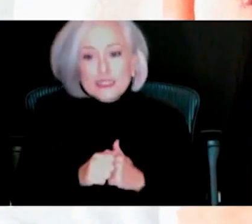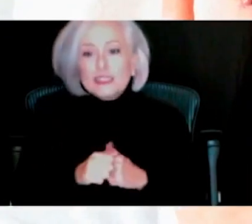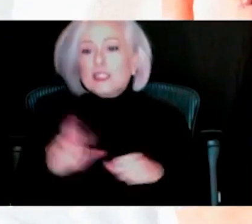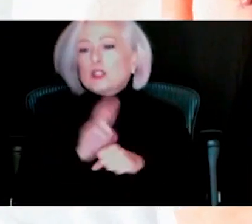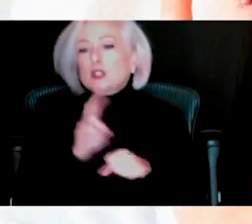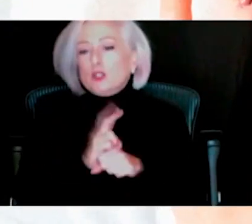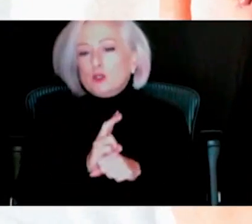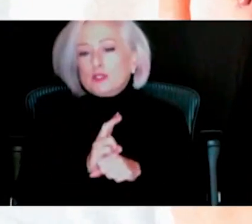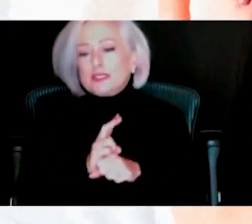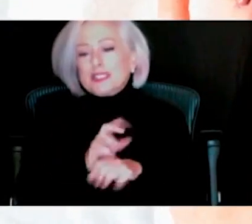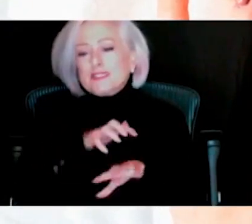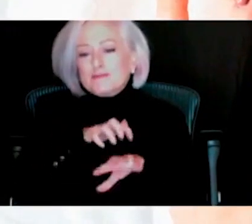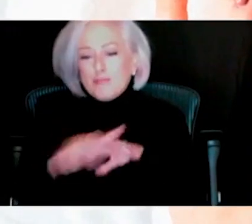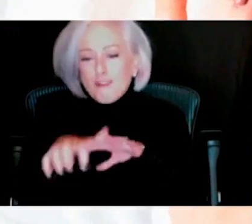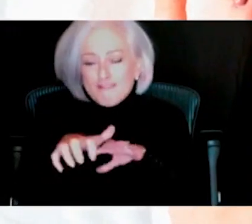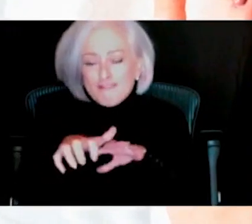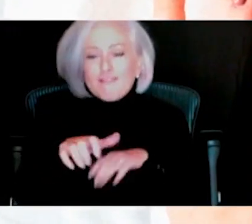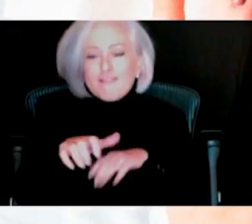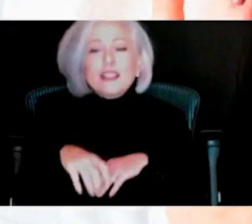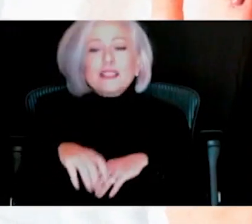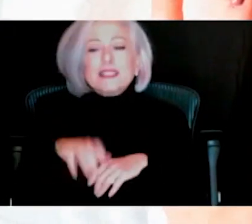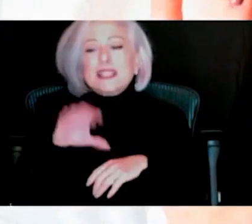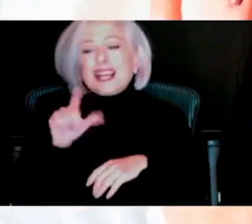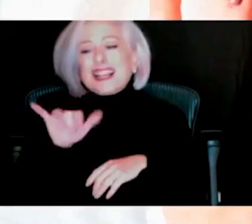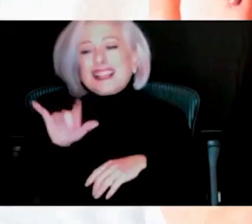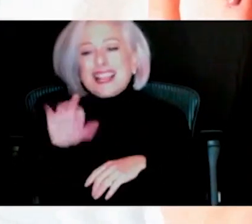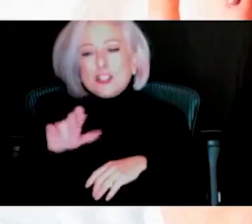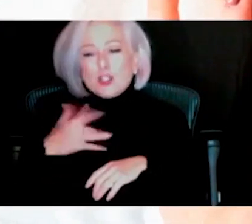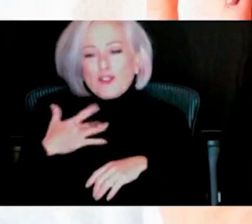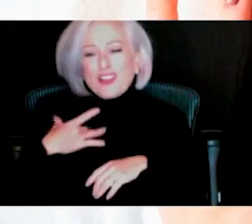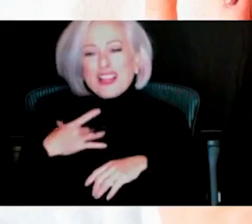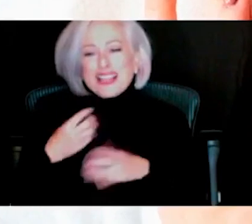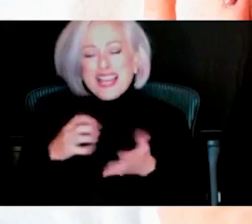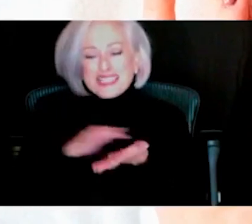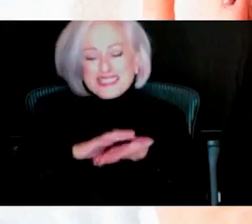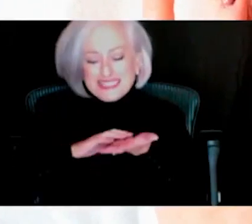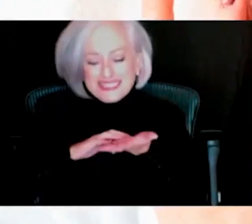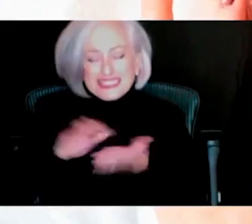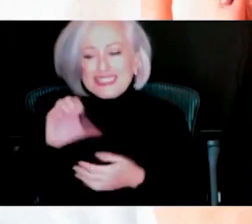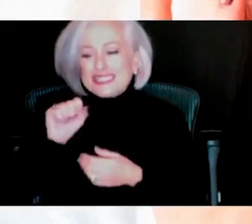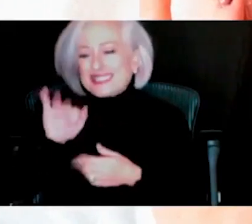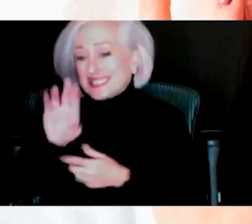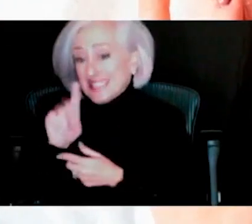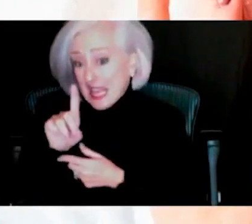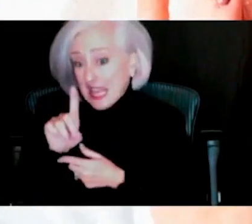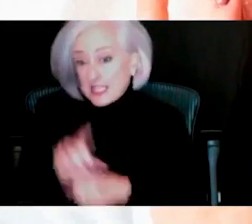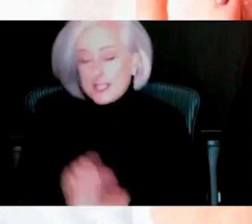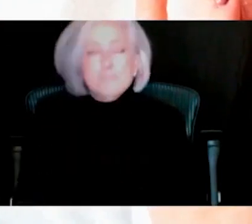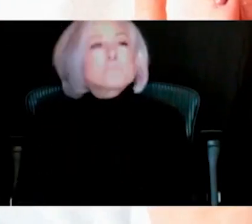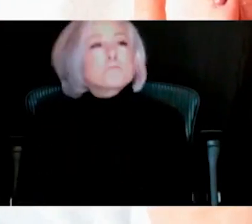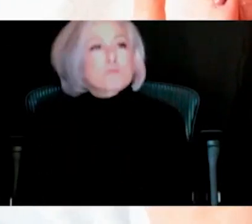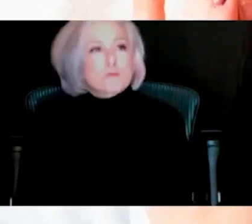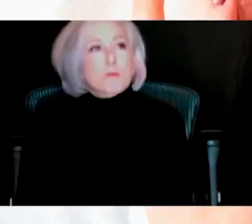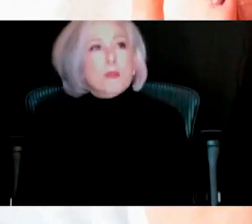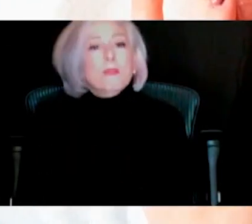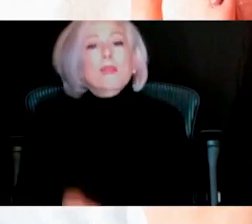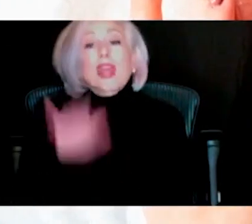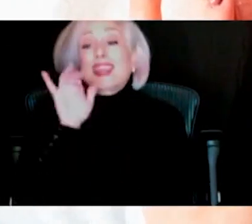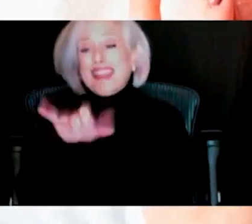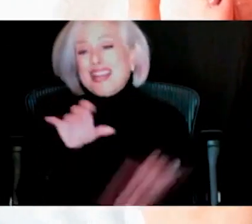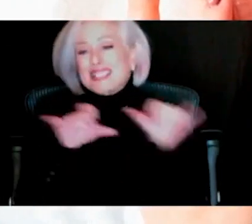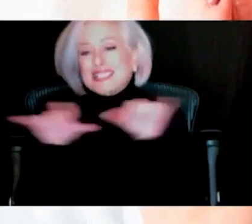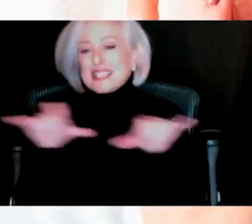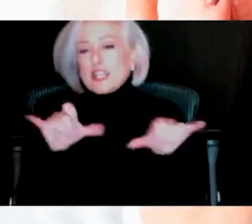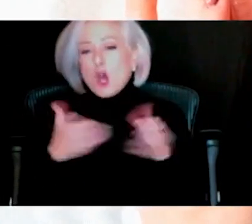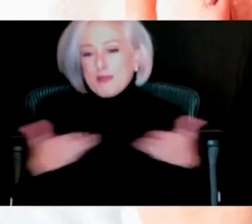and things like that have almost like a sand feel to it. Yeah, so that's a very common thing a lot of us